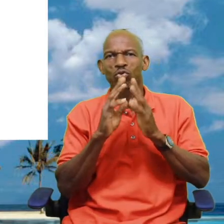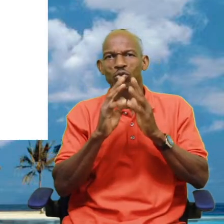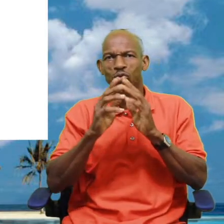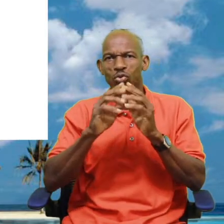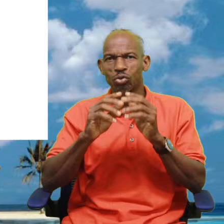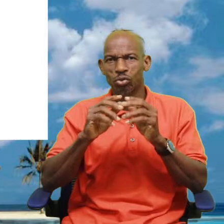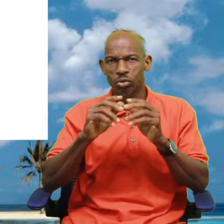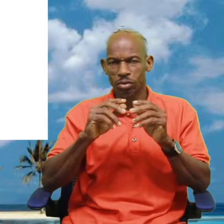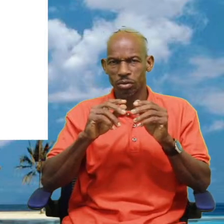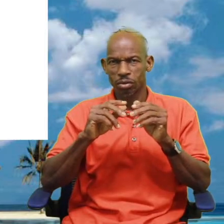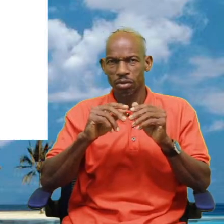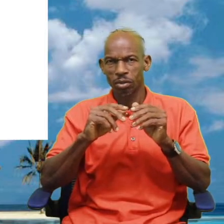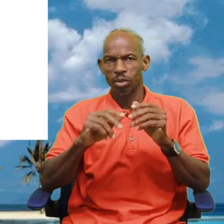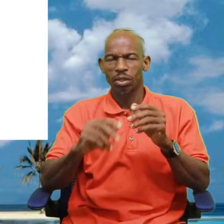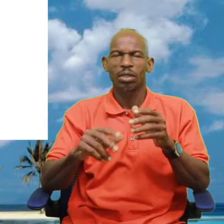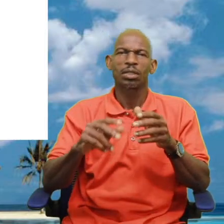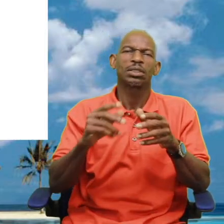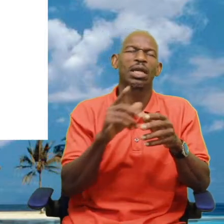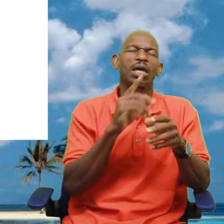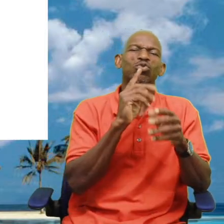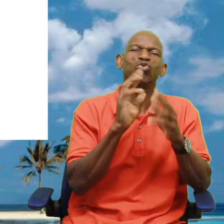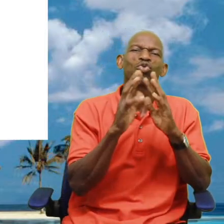are talkative,